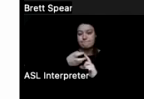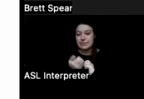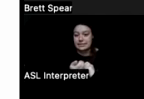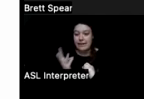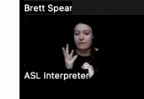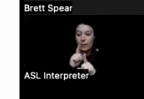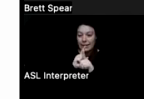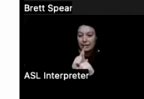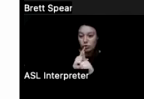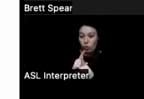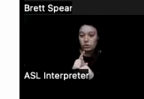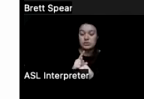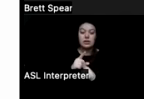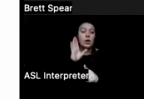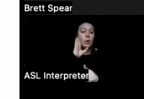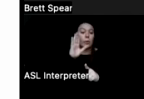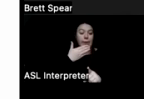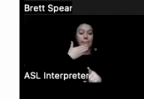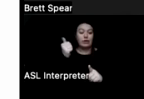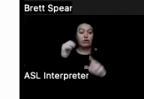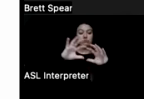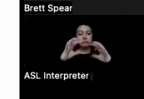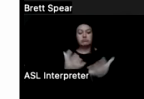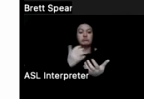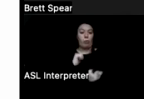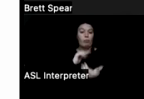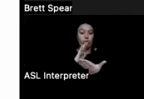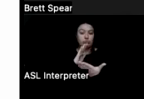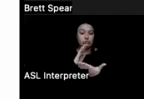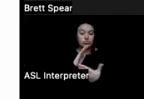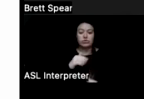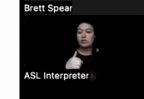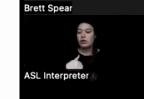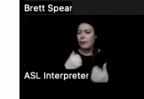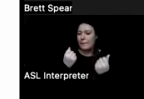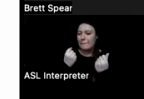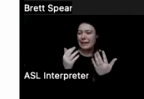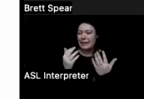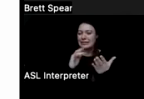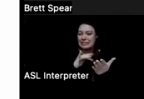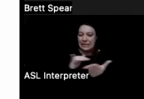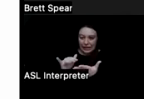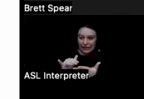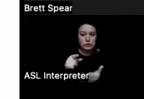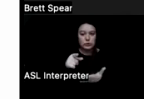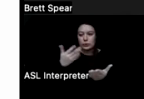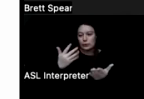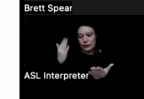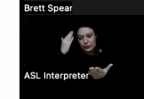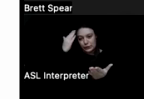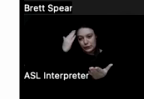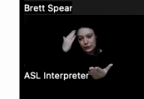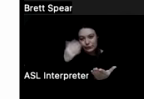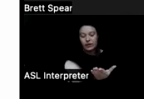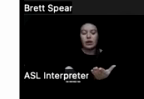approach to your mentoring plan. And I think there's lots of studies, and many of us probably have already experienced this, that it is